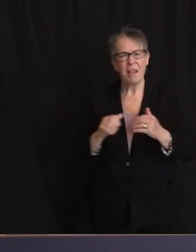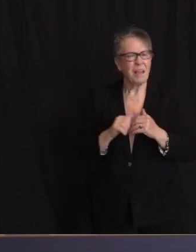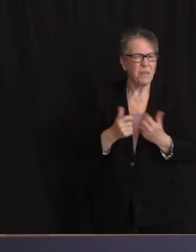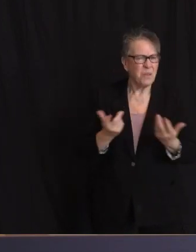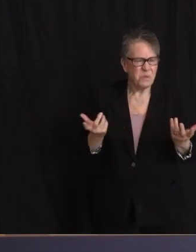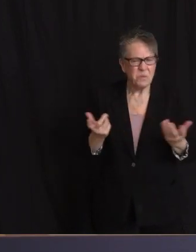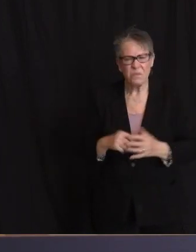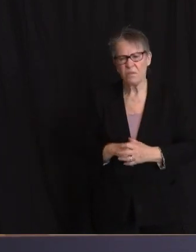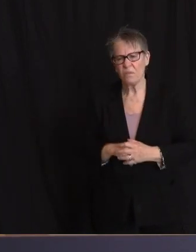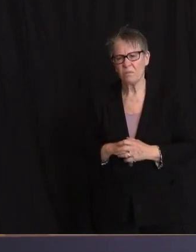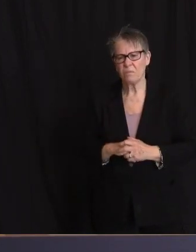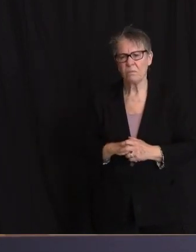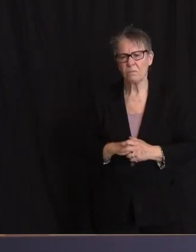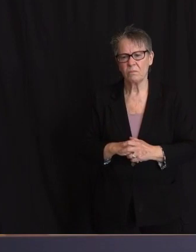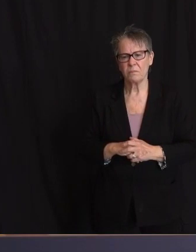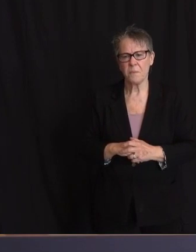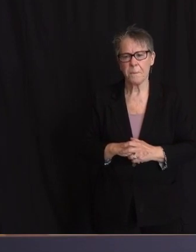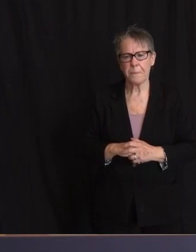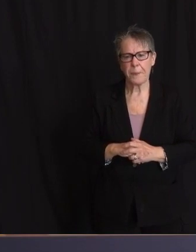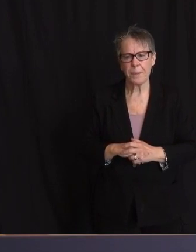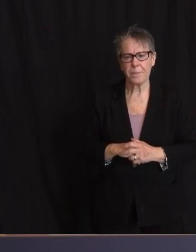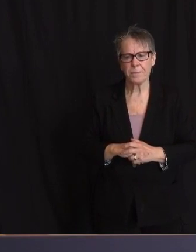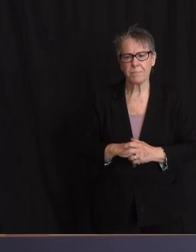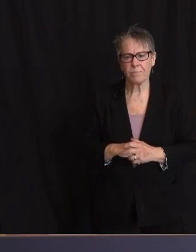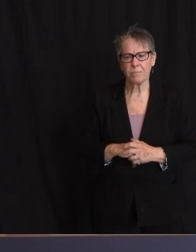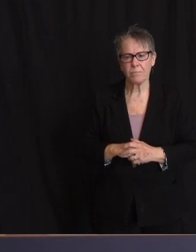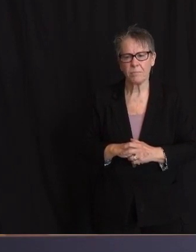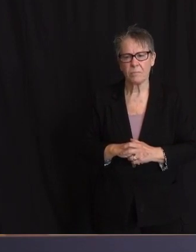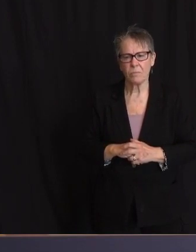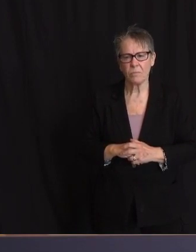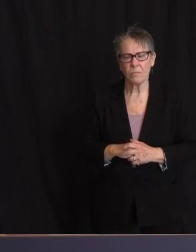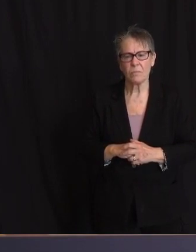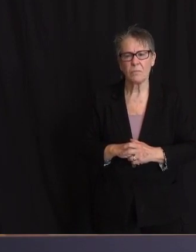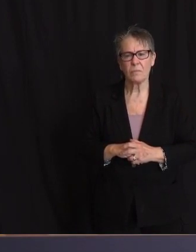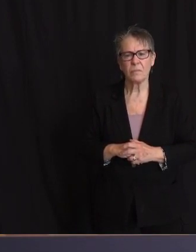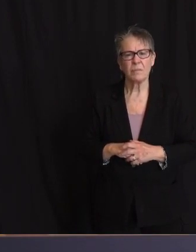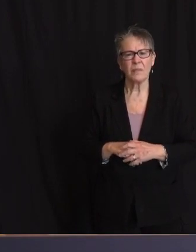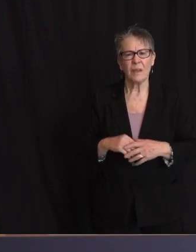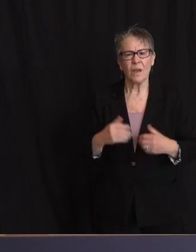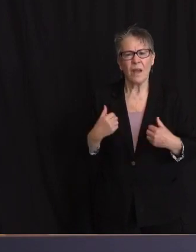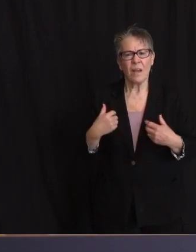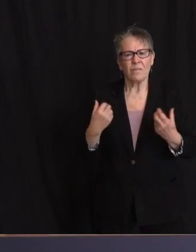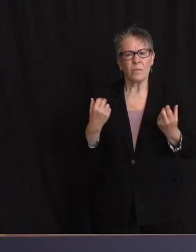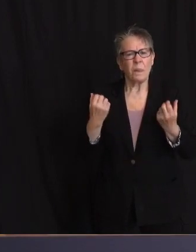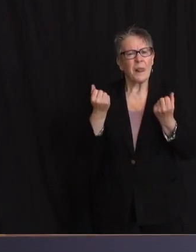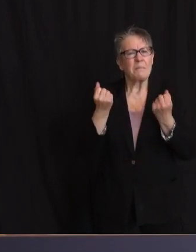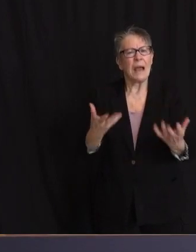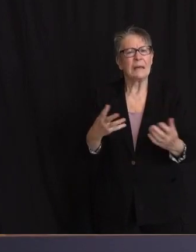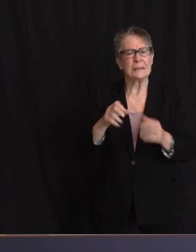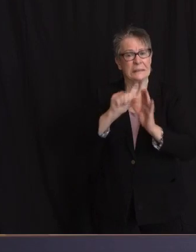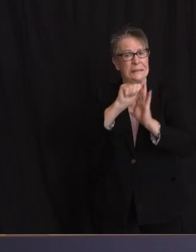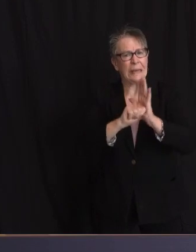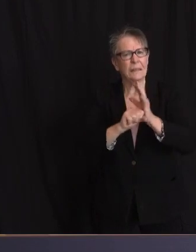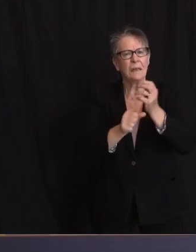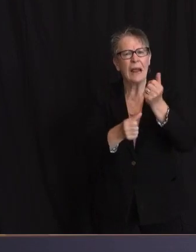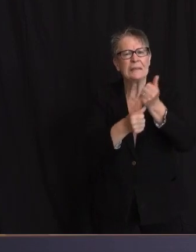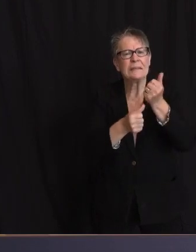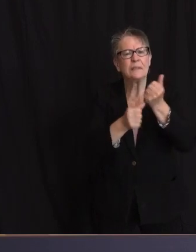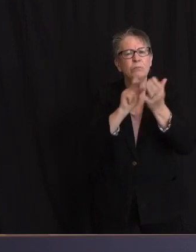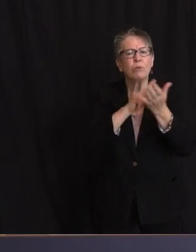programs such as the NJEDA programs that automatically disqualify these businesses given the requirements that favor commercial